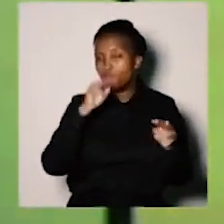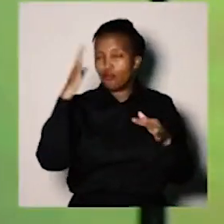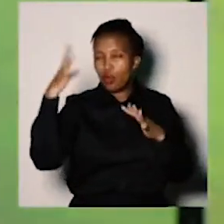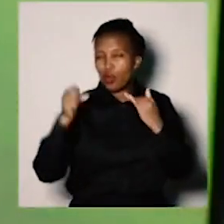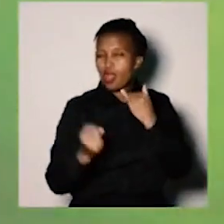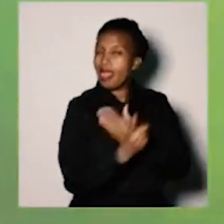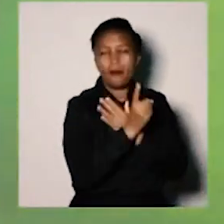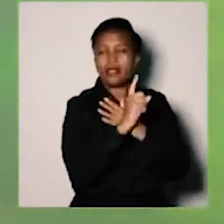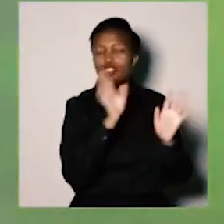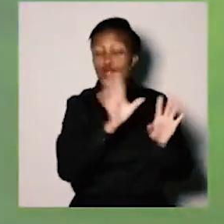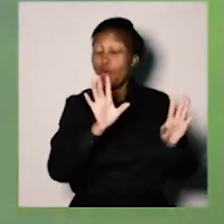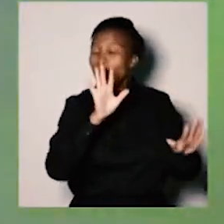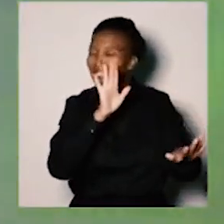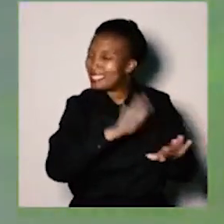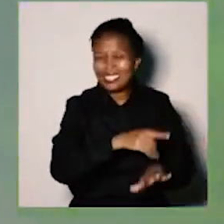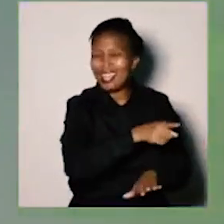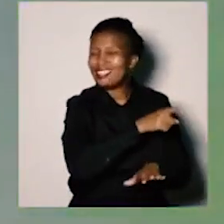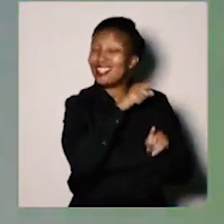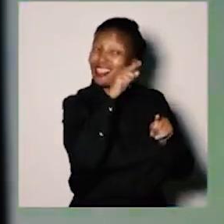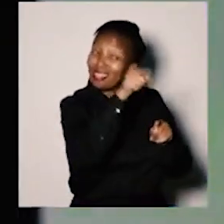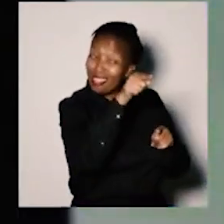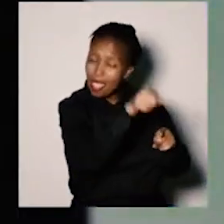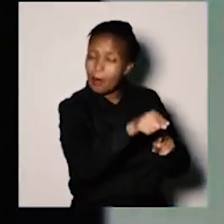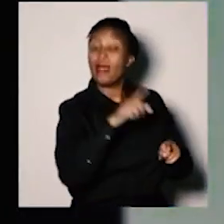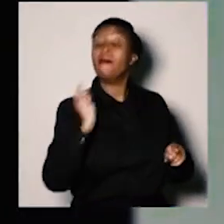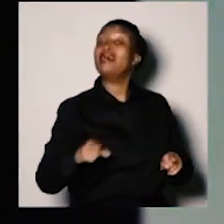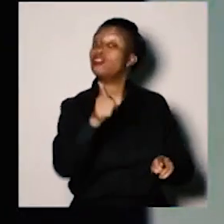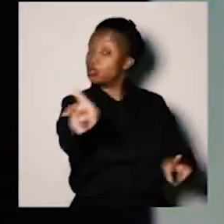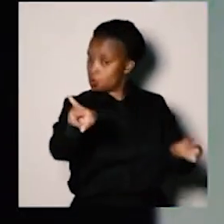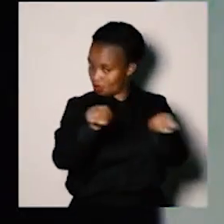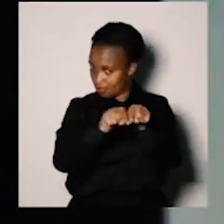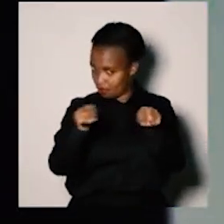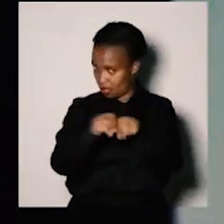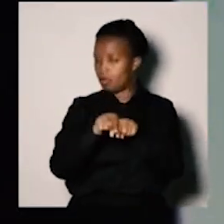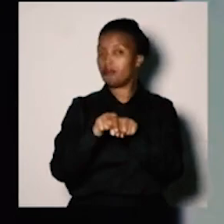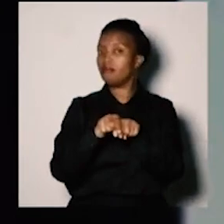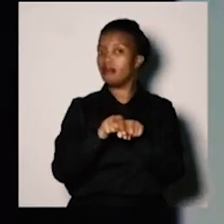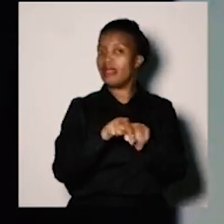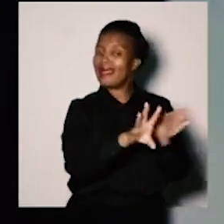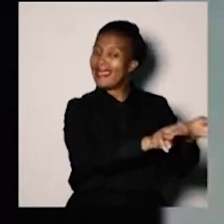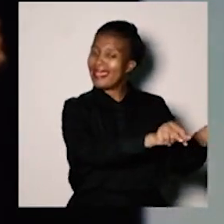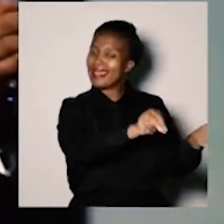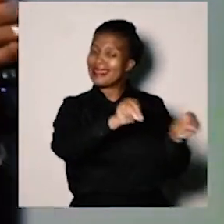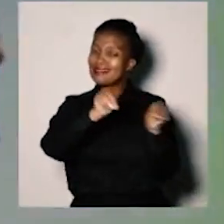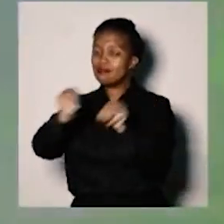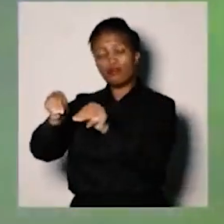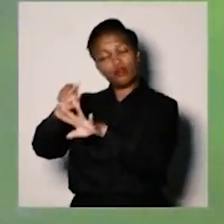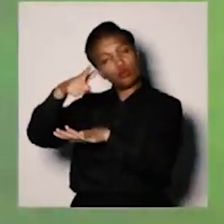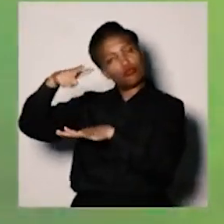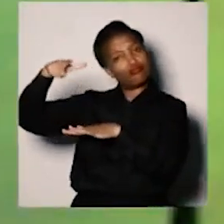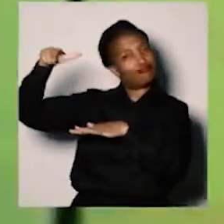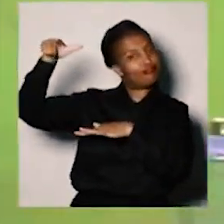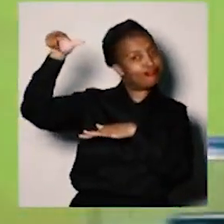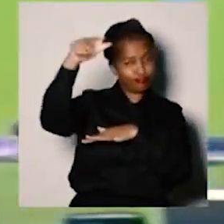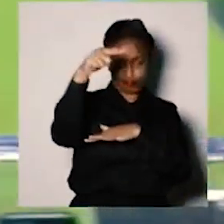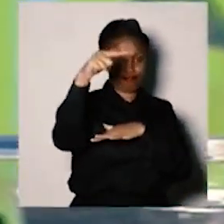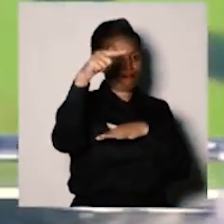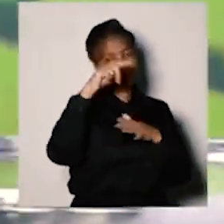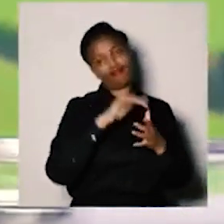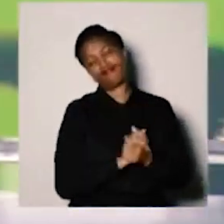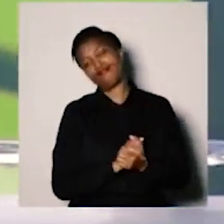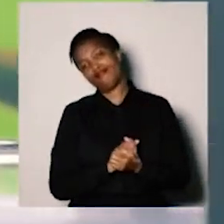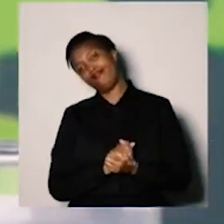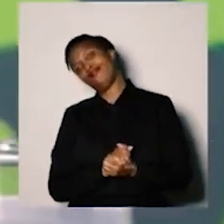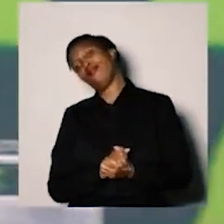not only touch them, it's going to touch you, athlete, and take you, athlete, to another level.